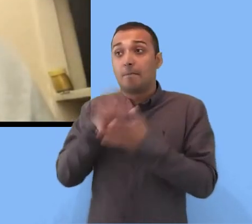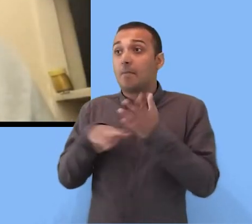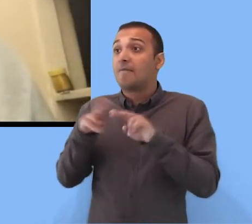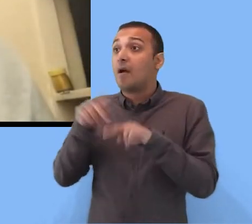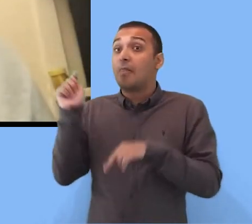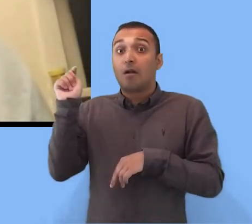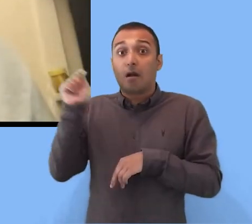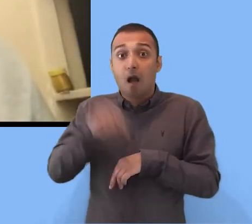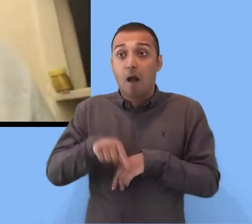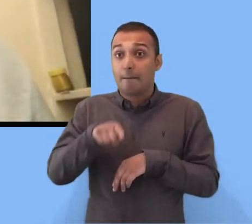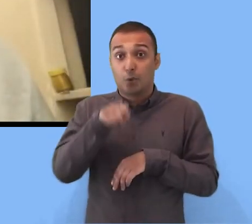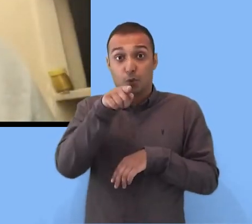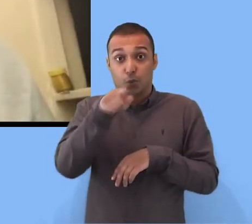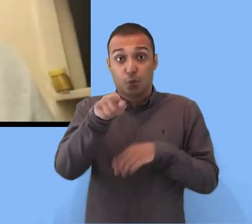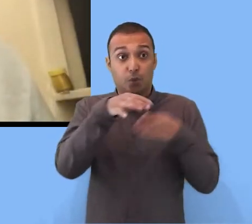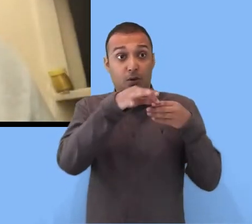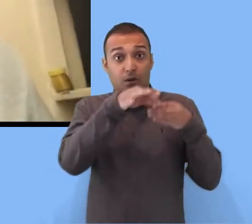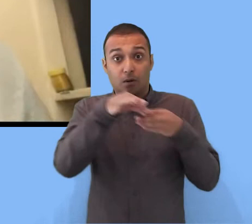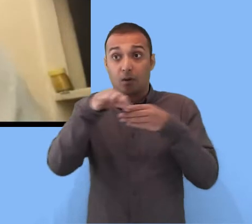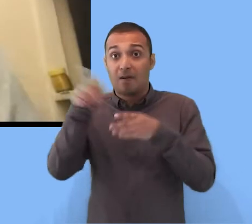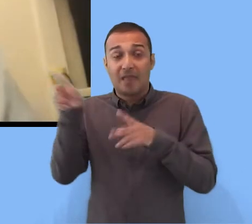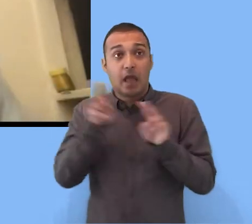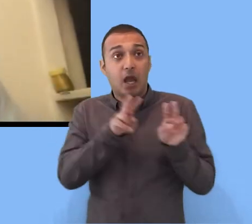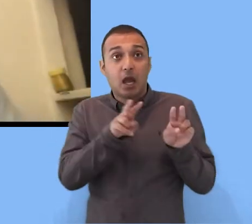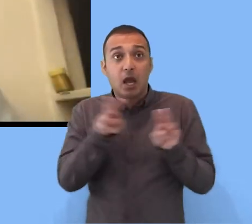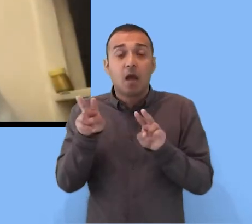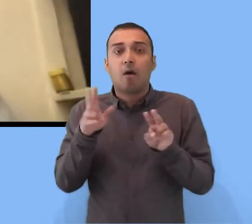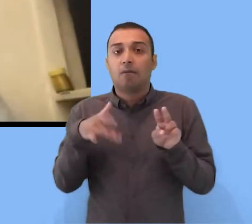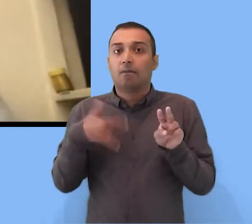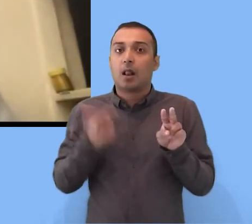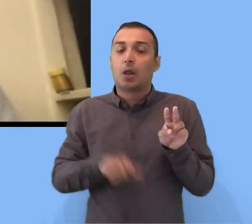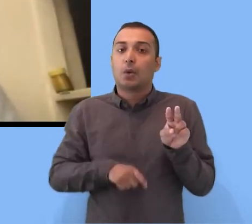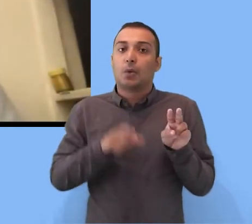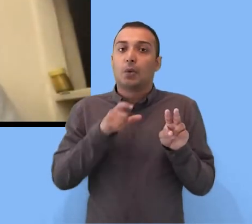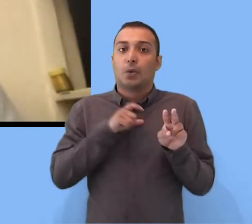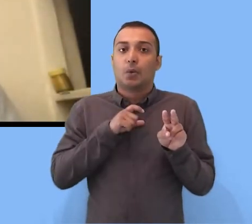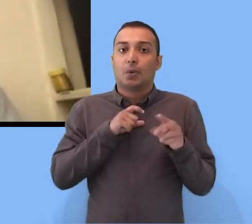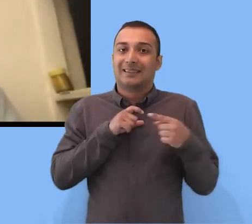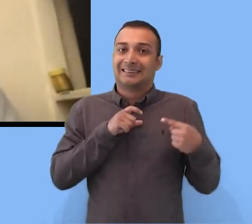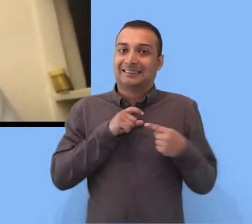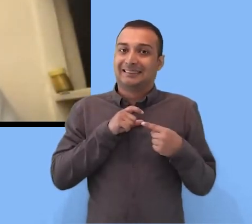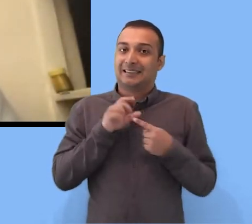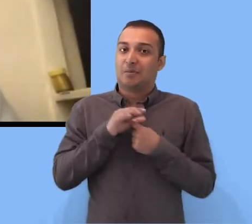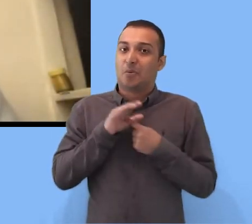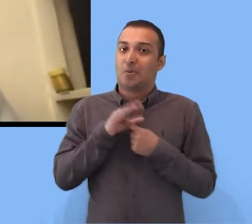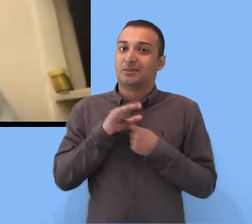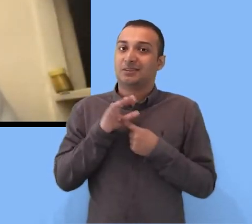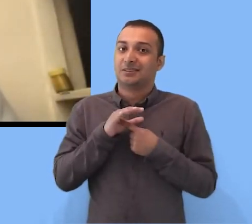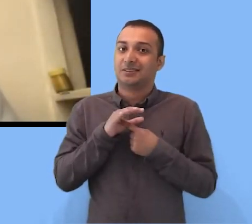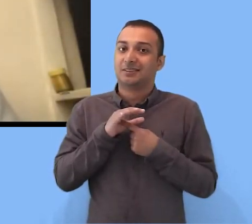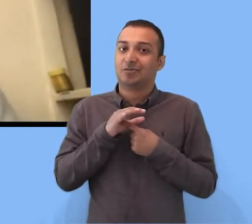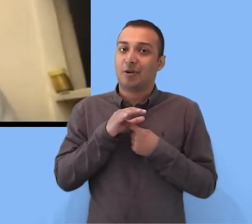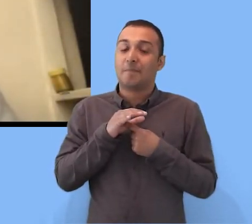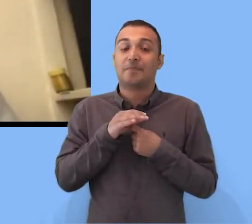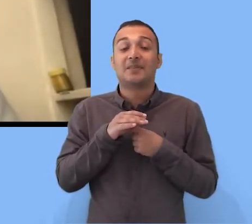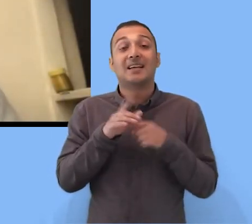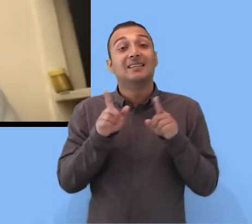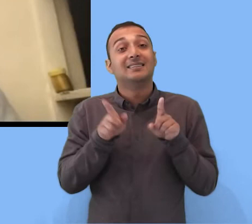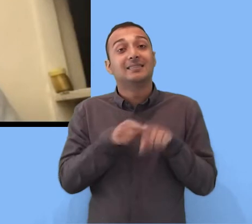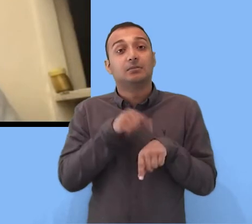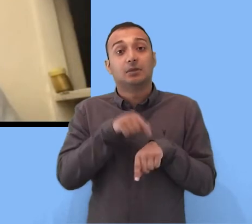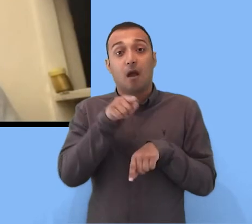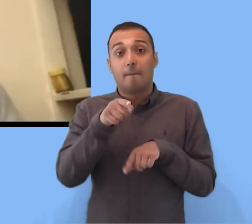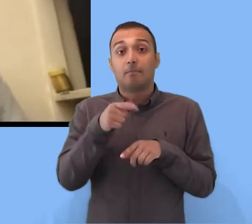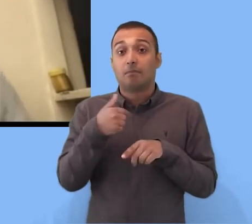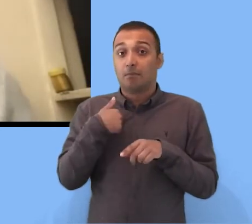And one thing we have to understand, you know, is that parent partnerships don't